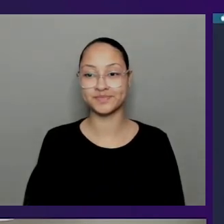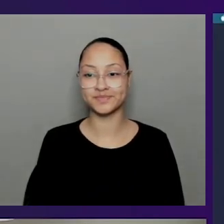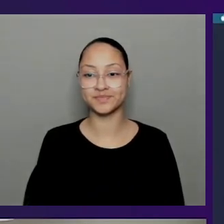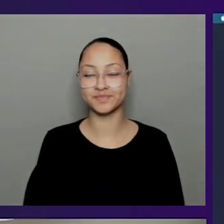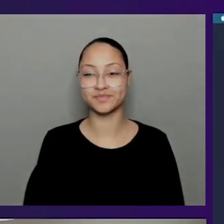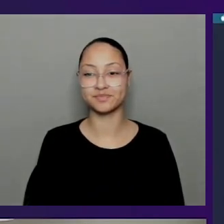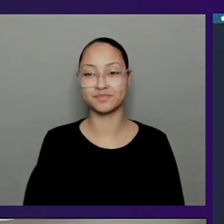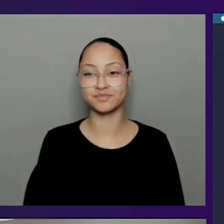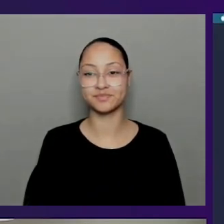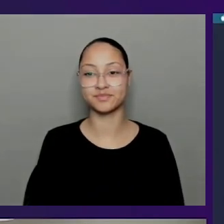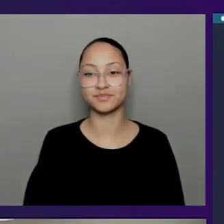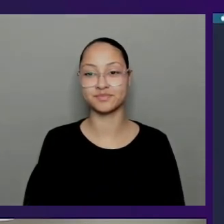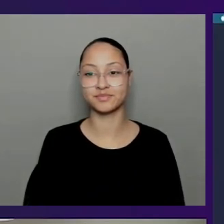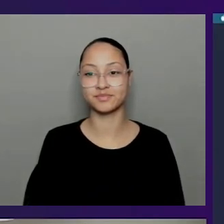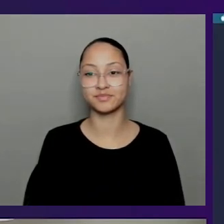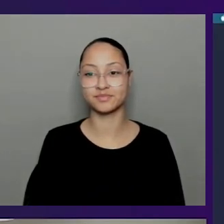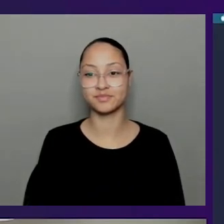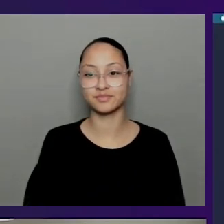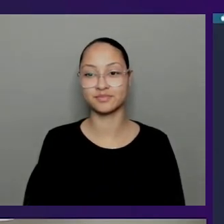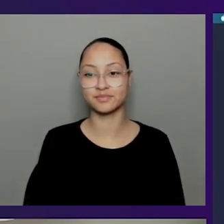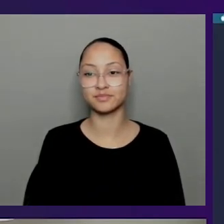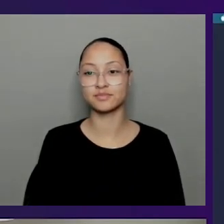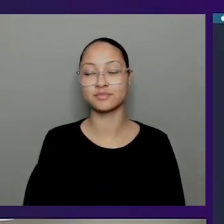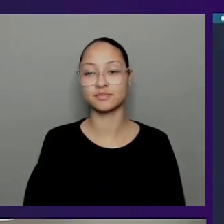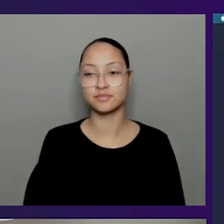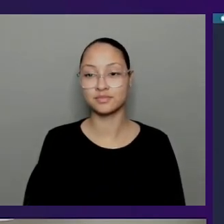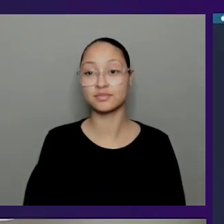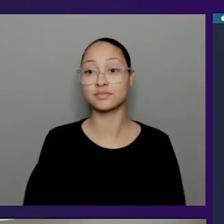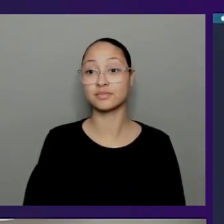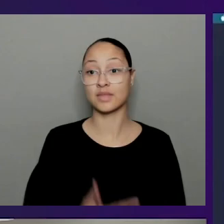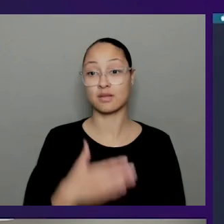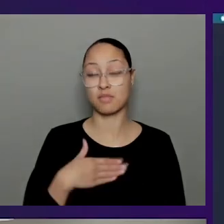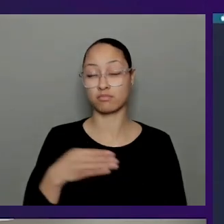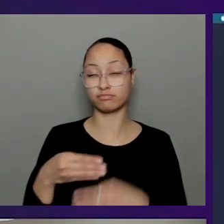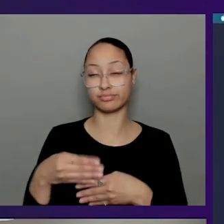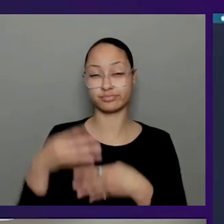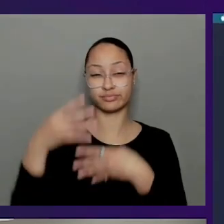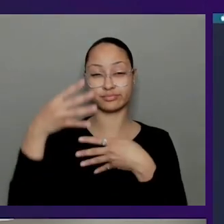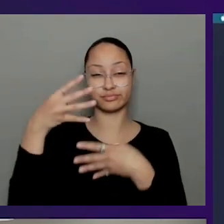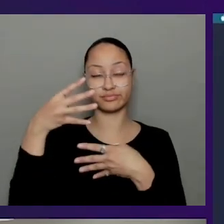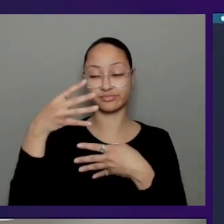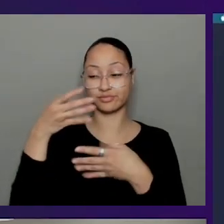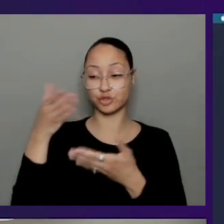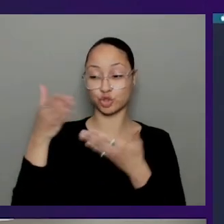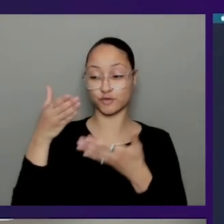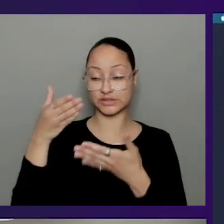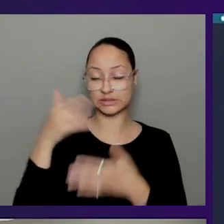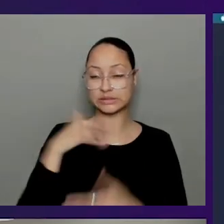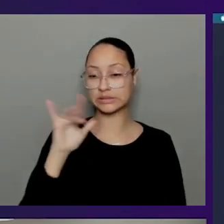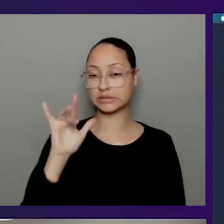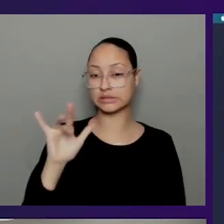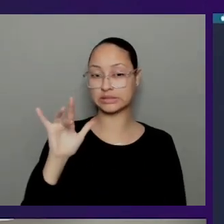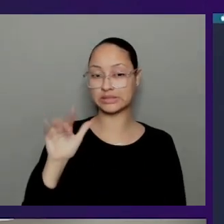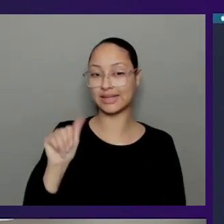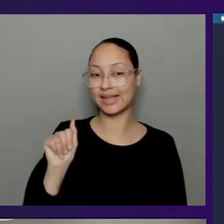And within my list of services, I am going to go to AWS Amplify.